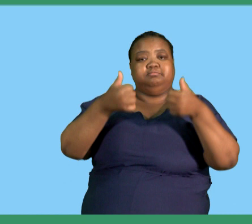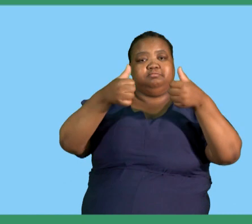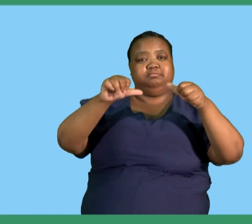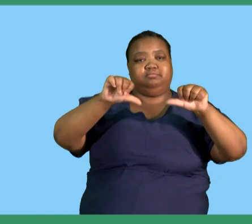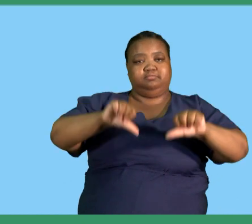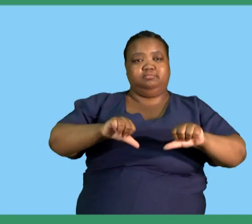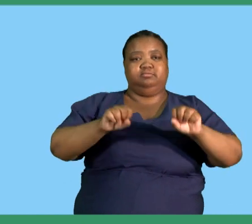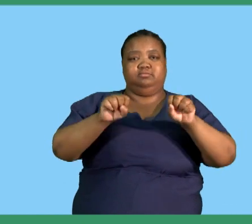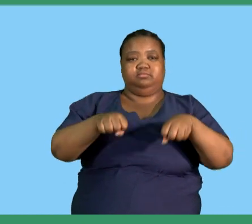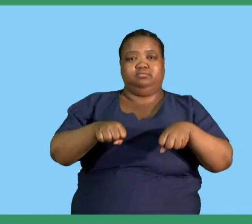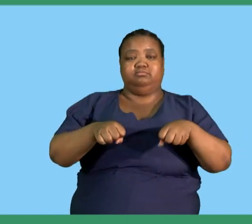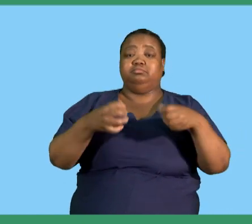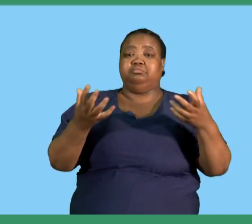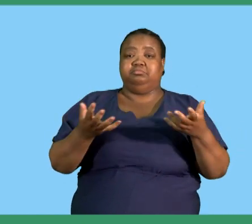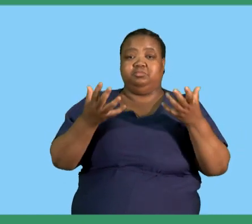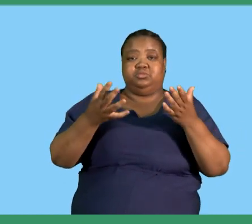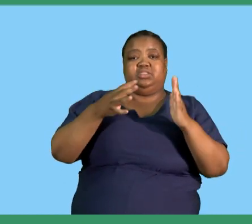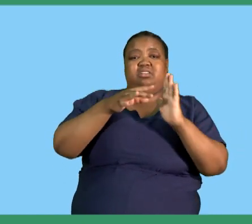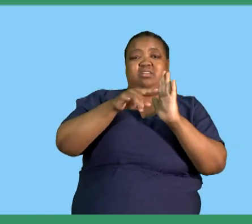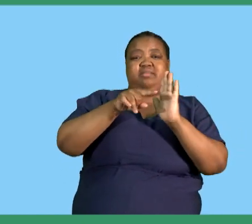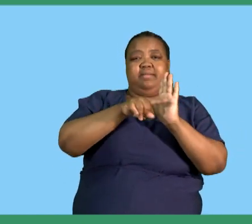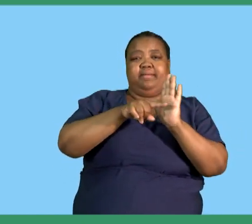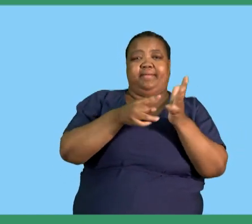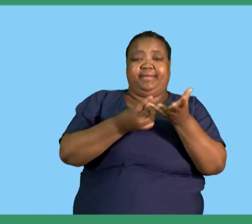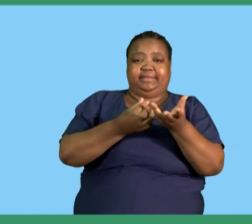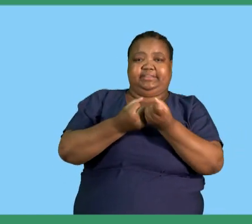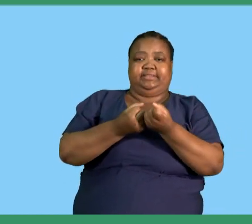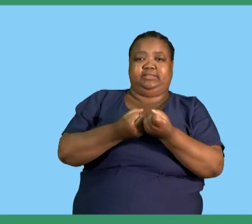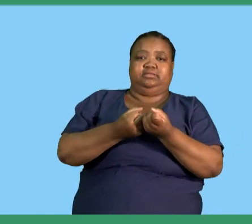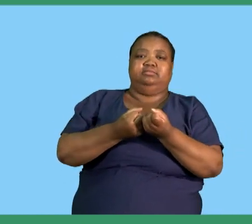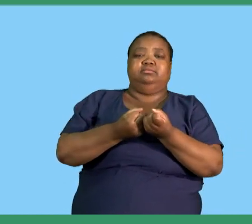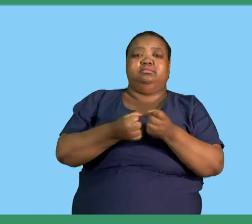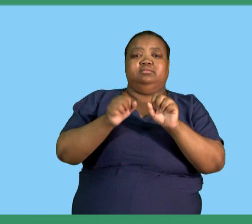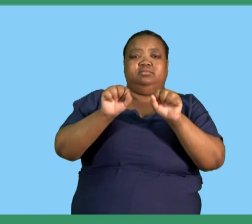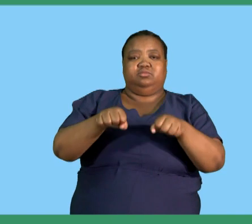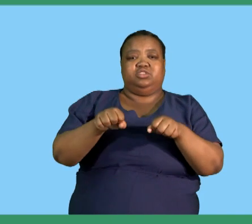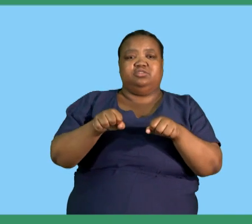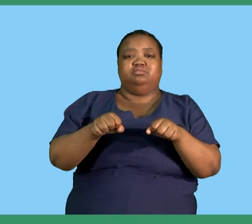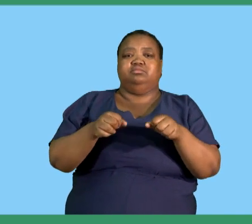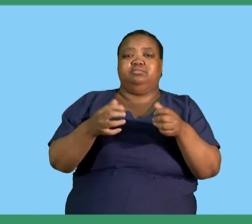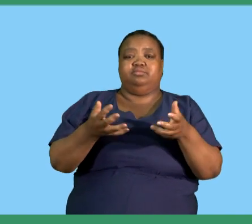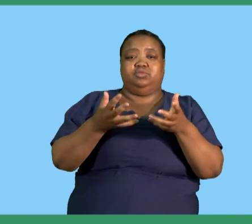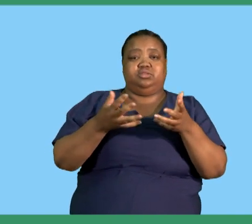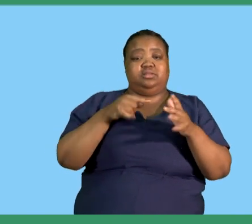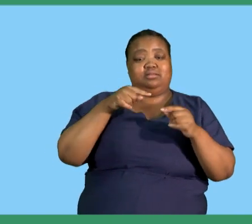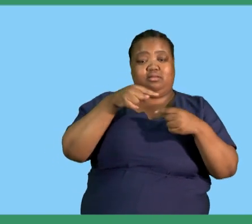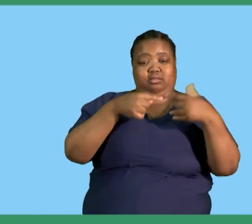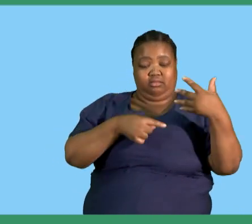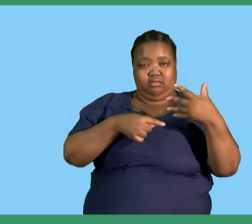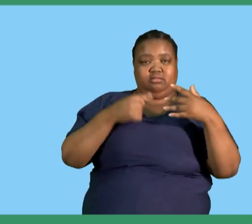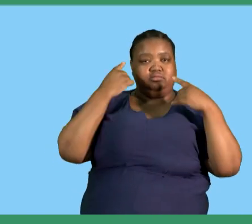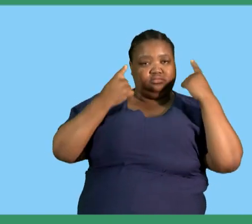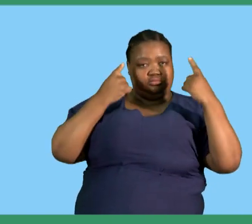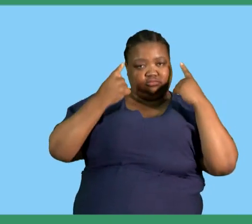basically the advantages, and the restraining or the cons, which are, or the supporting and resisting change. So these